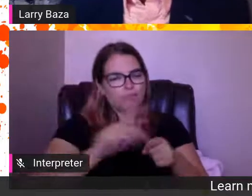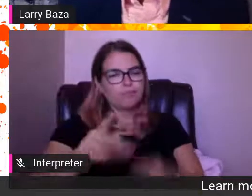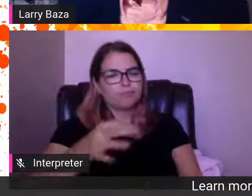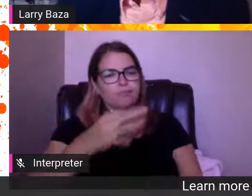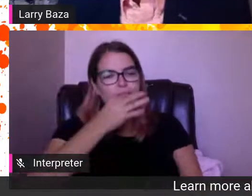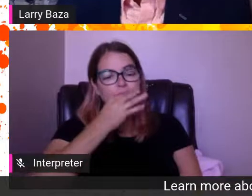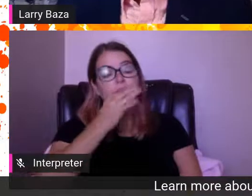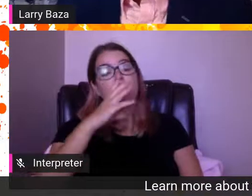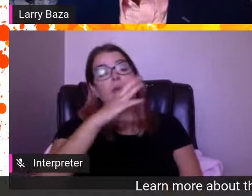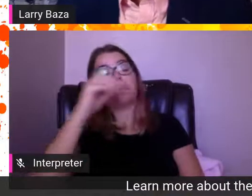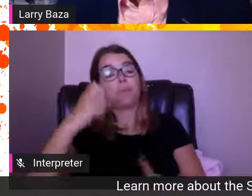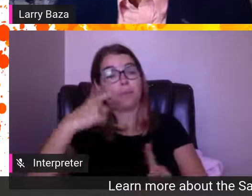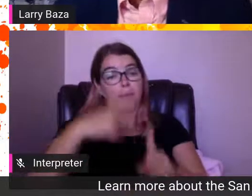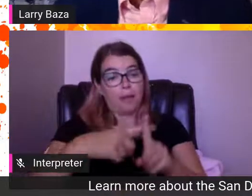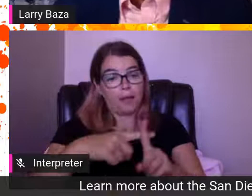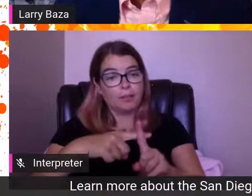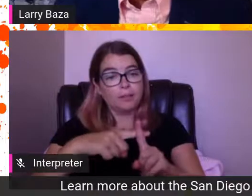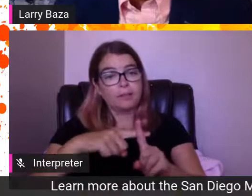our personal